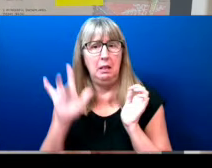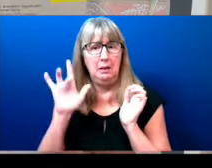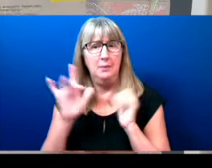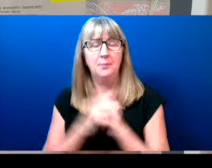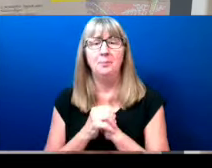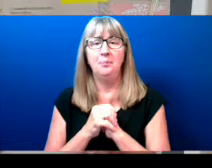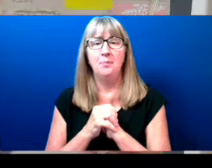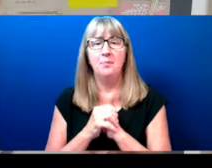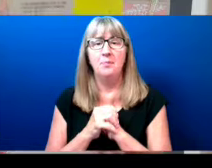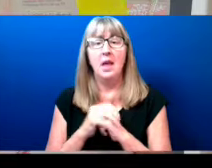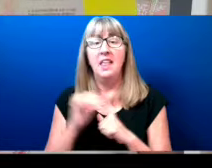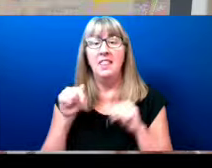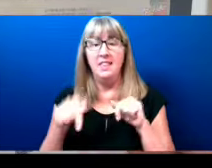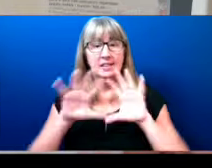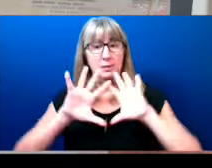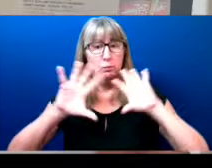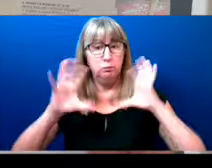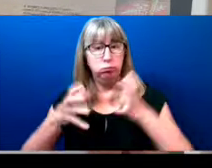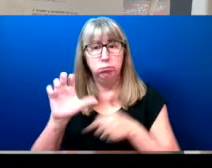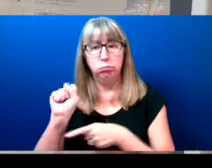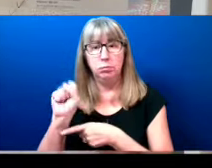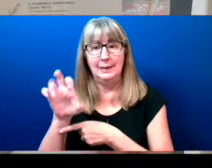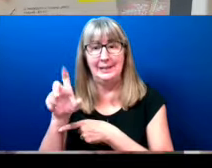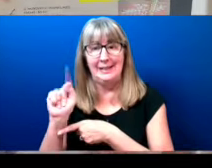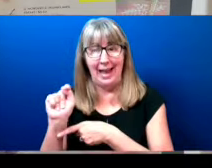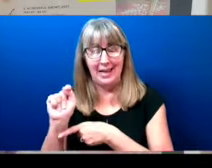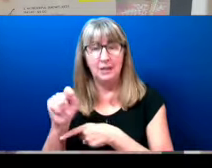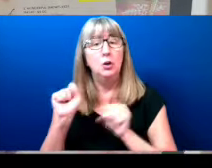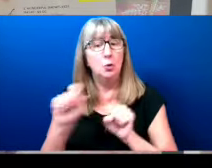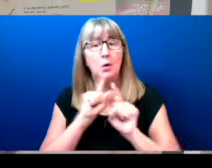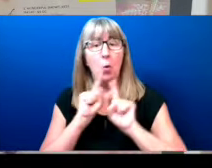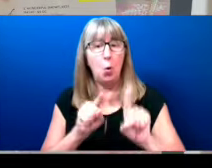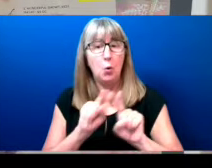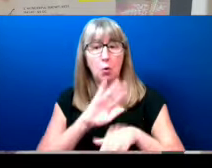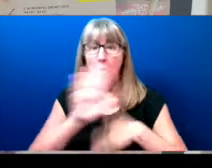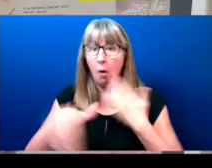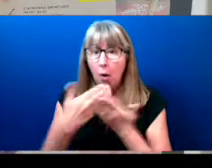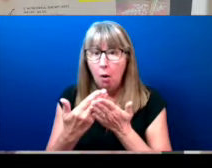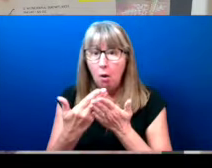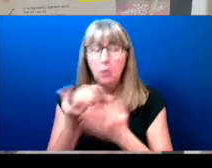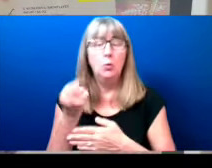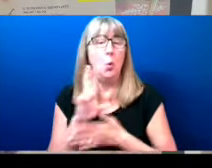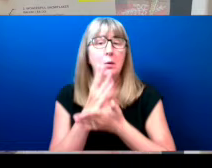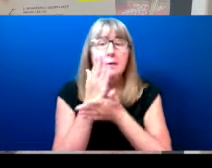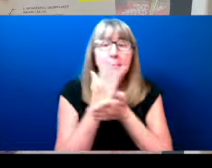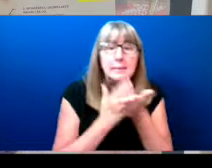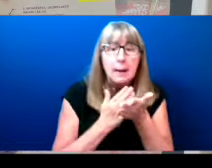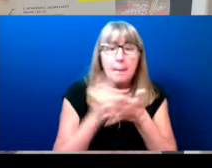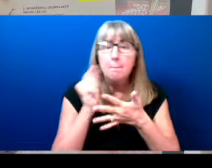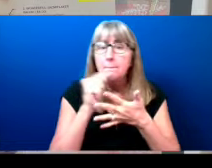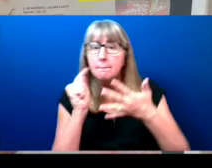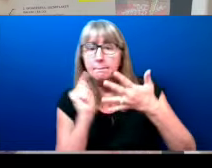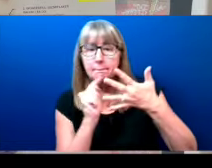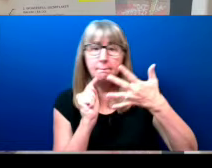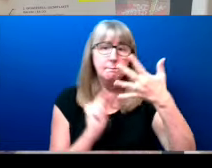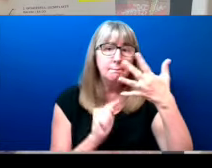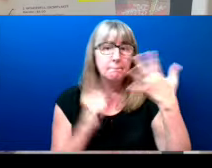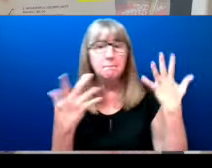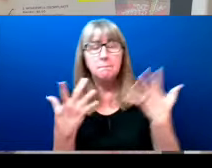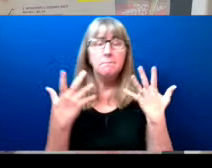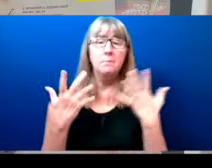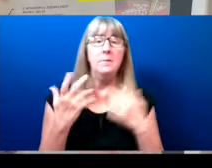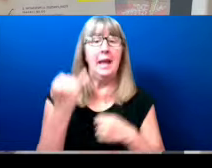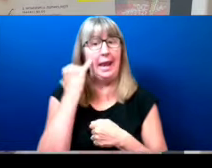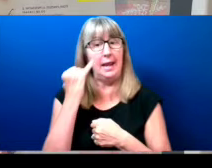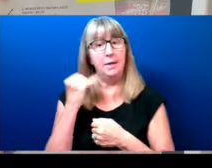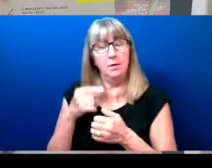set. And if you do order the set and you spend over $50, then you can get